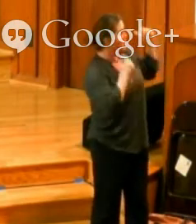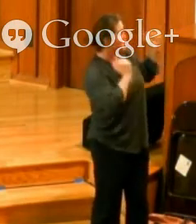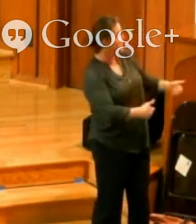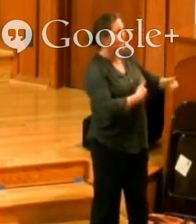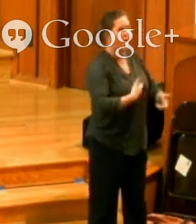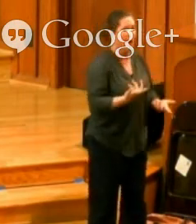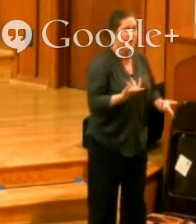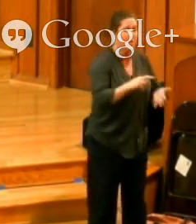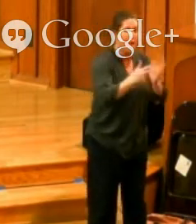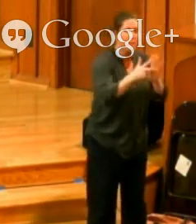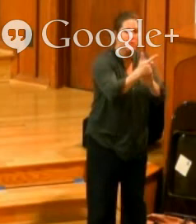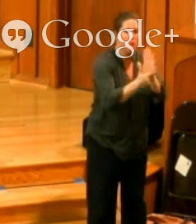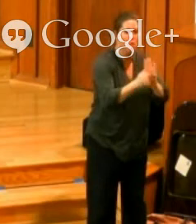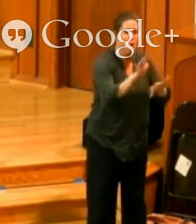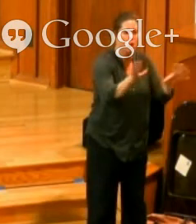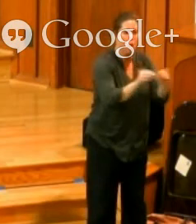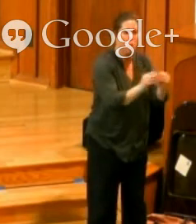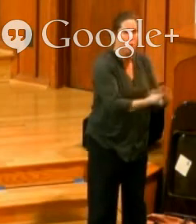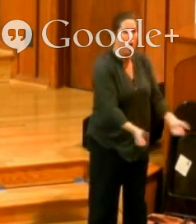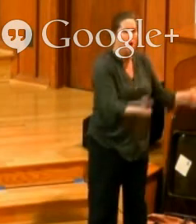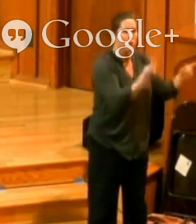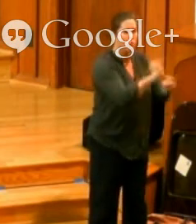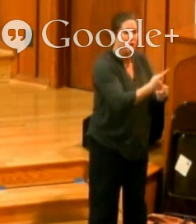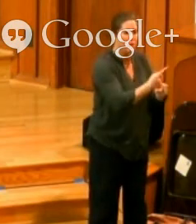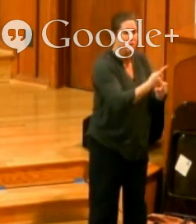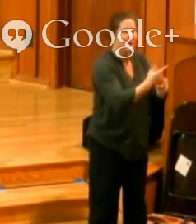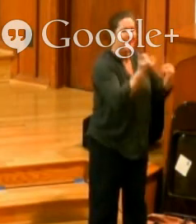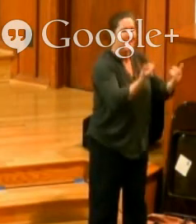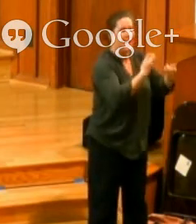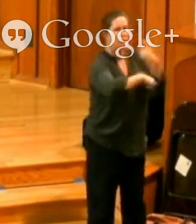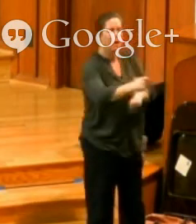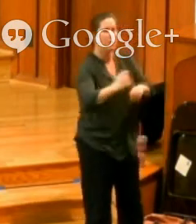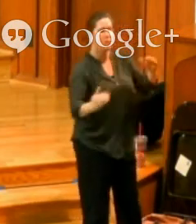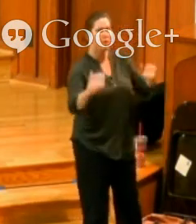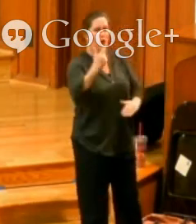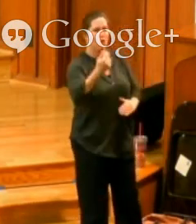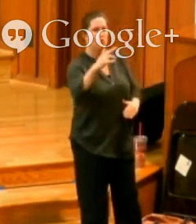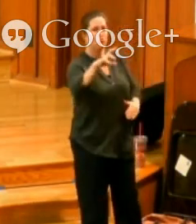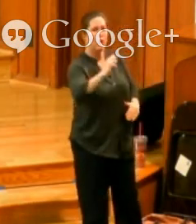under law anymore. We're under grace. Is that what we do?